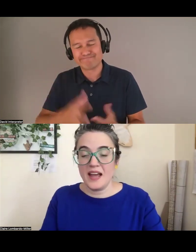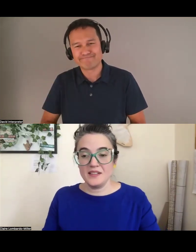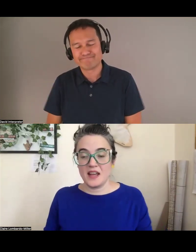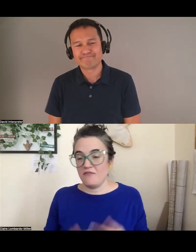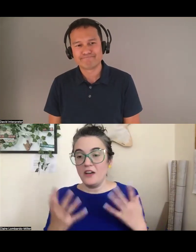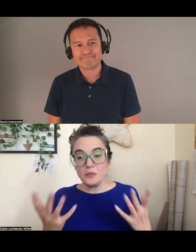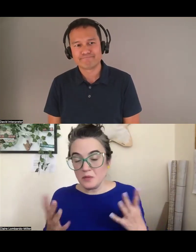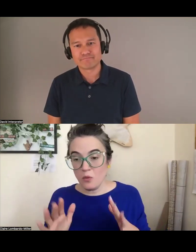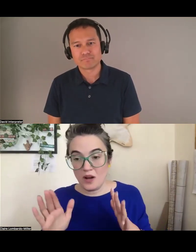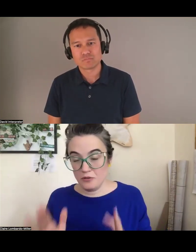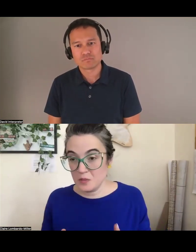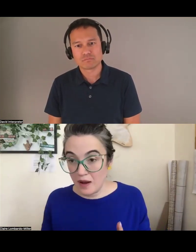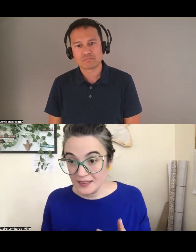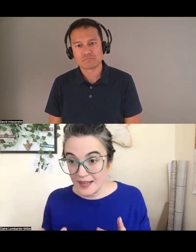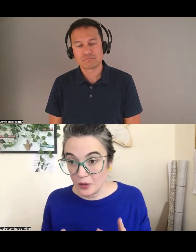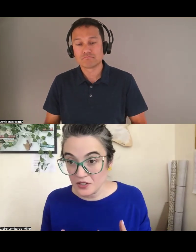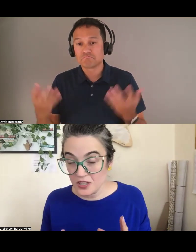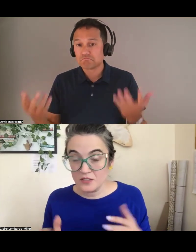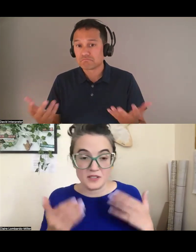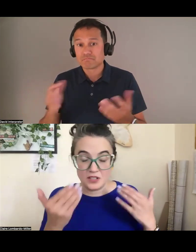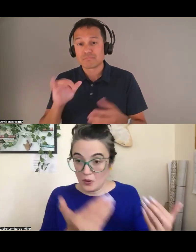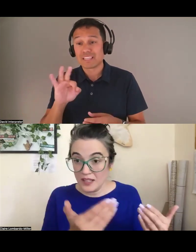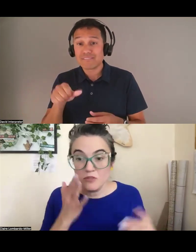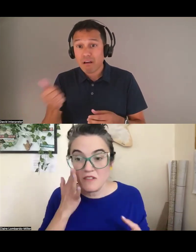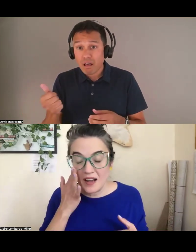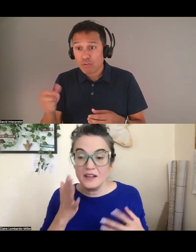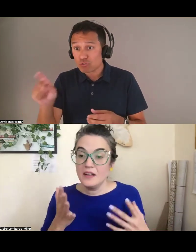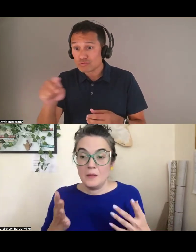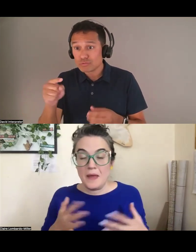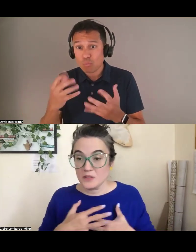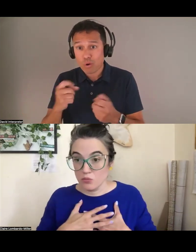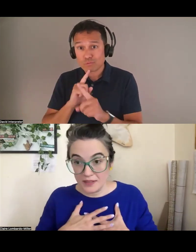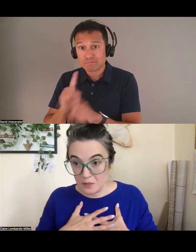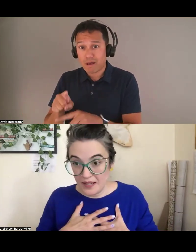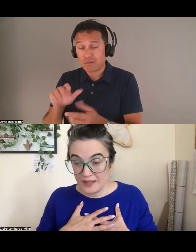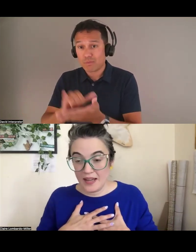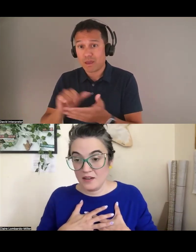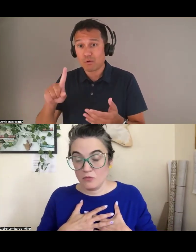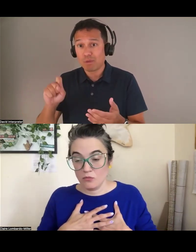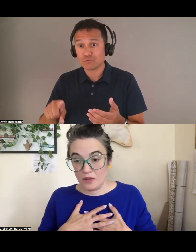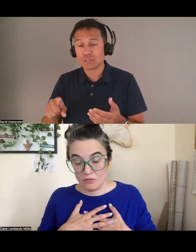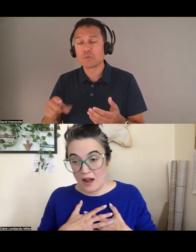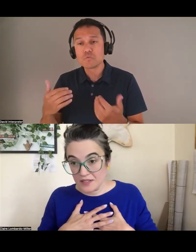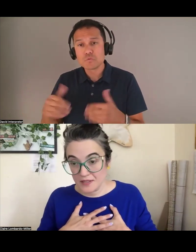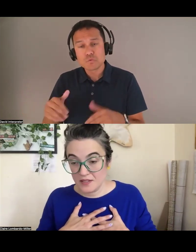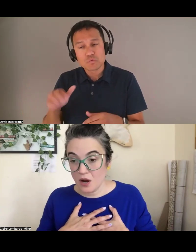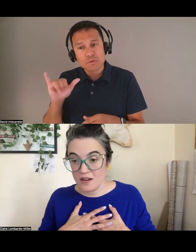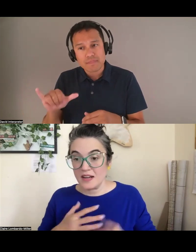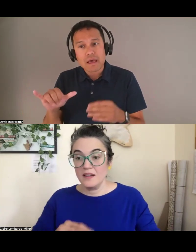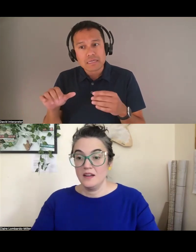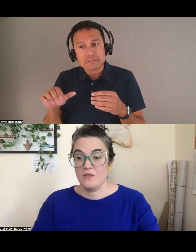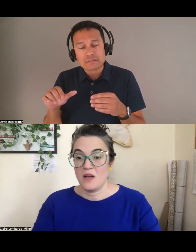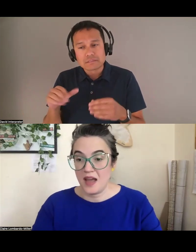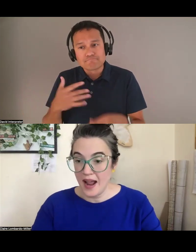But that is, if other people want to respond to that question, just so I can move on, that's really big and obviously